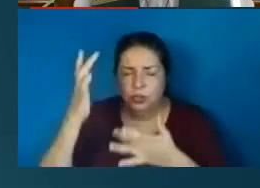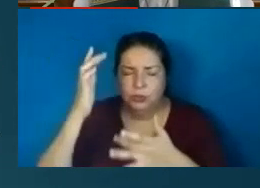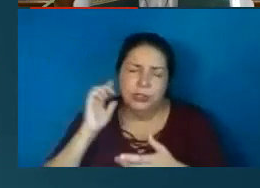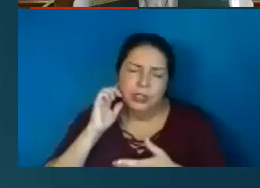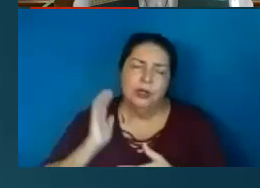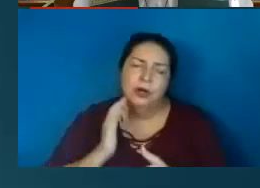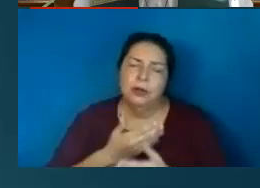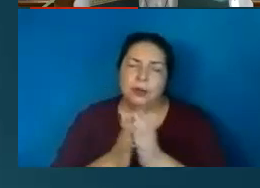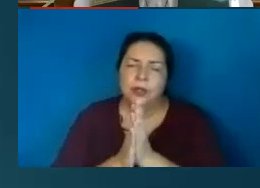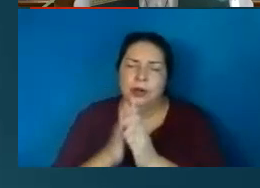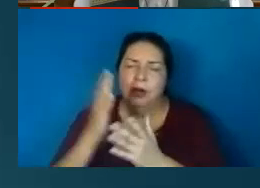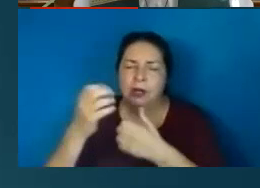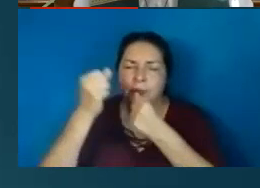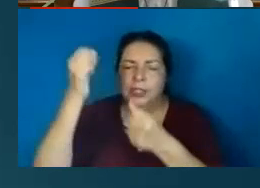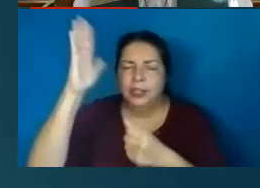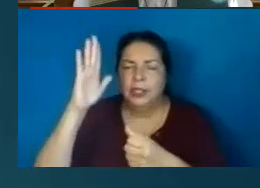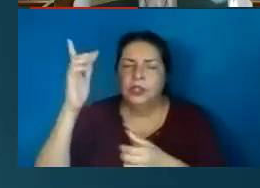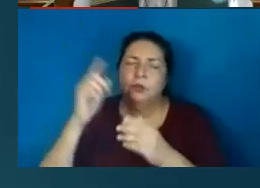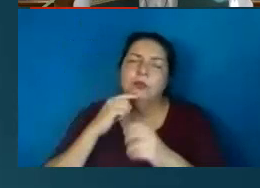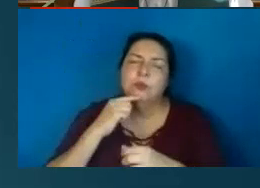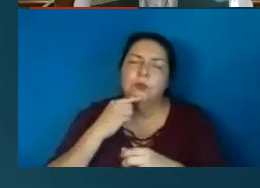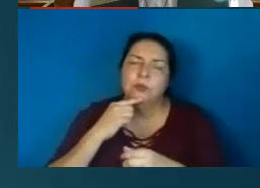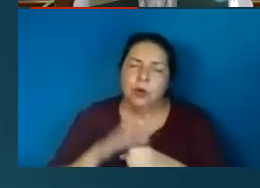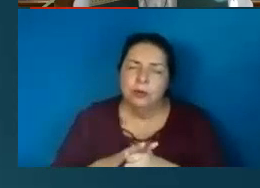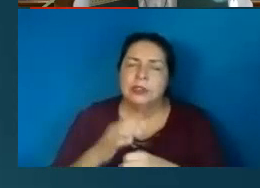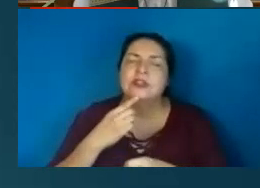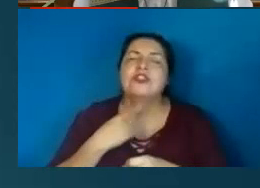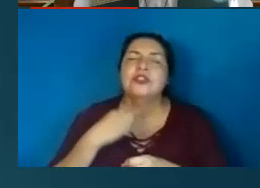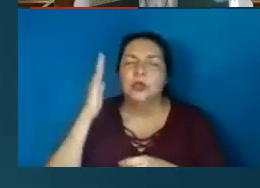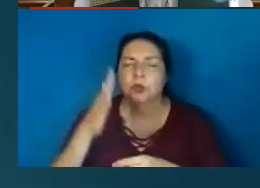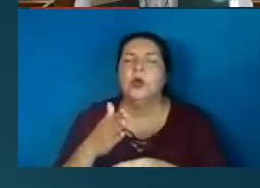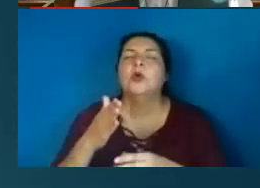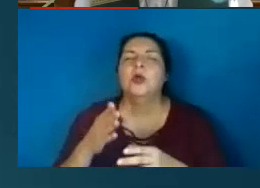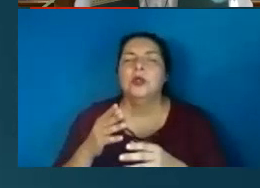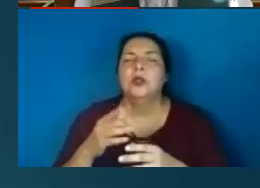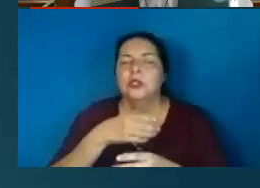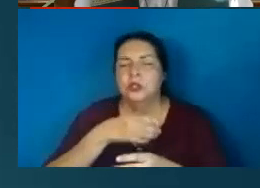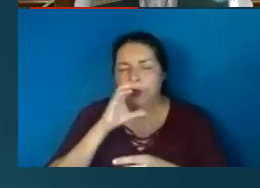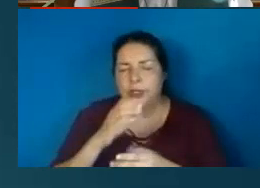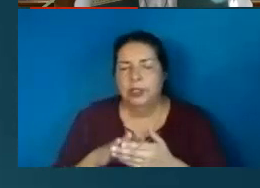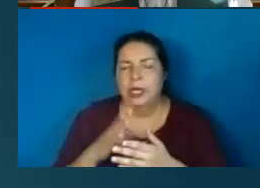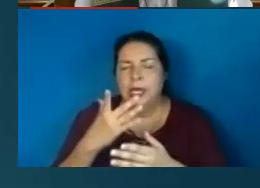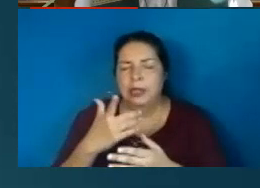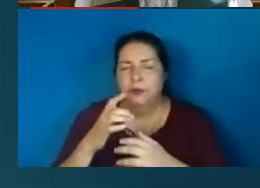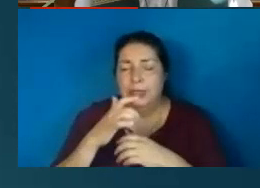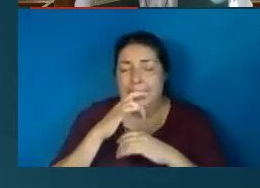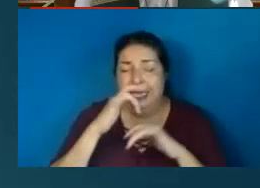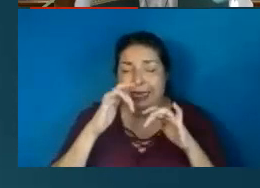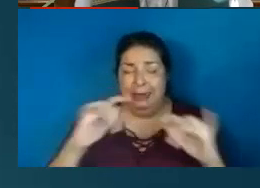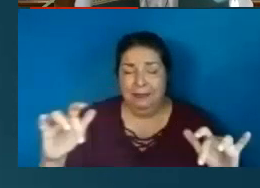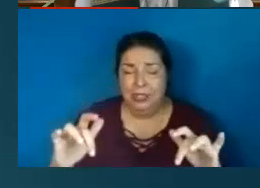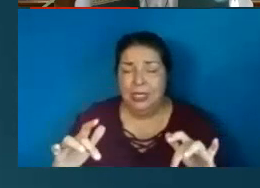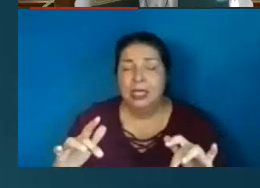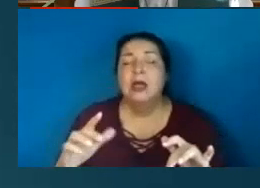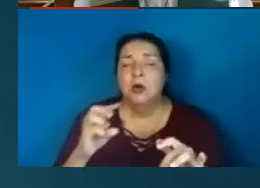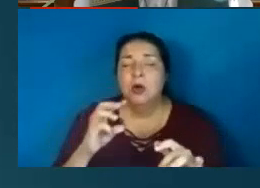Almighty God, you have promised the thirsty will drink, and from the empty will flow forth of rivers of living water.